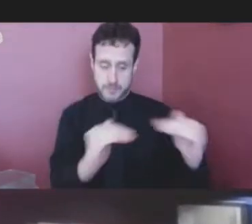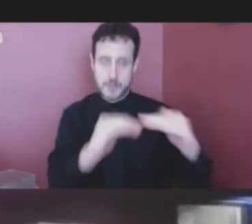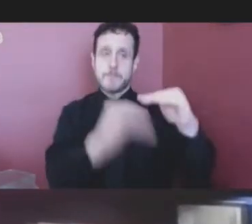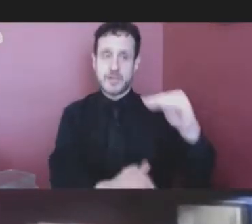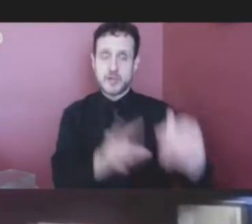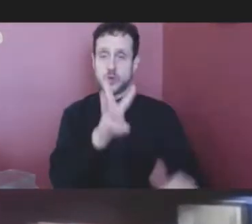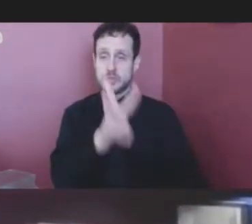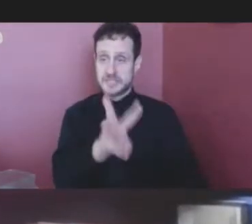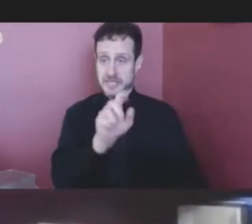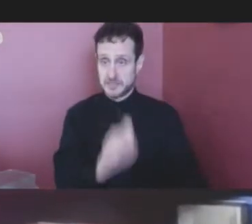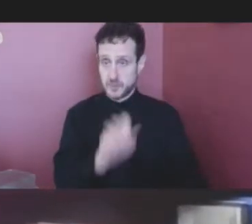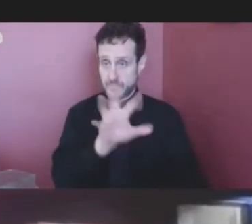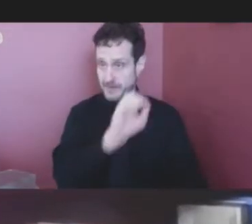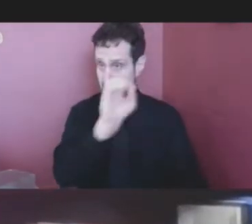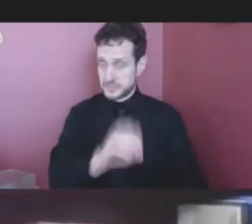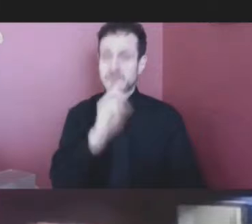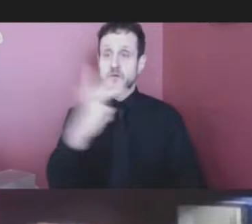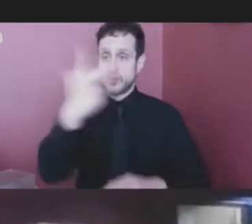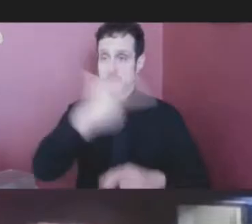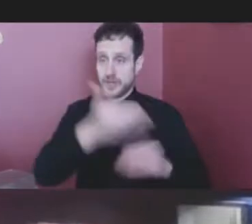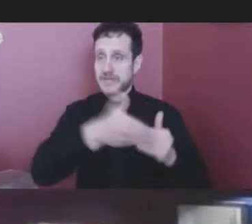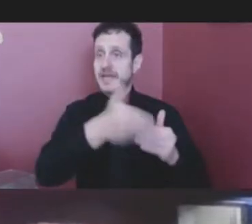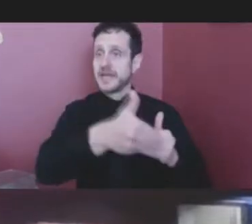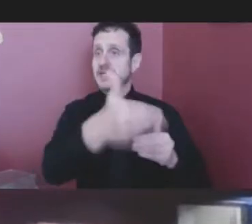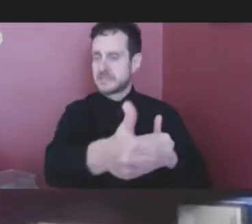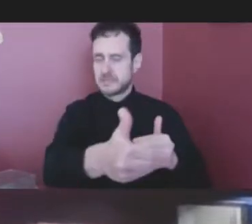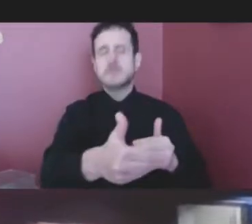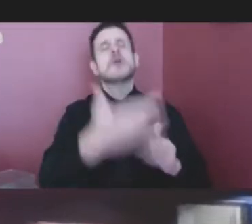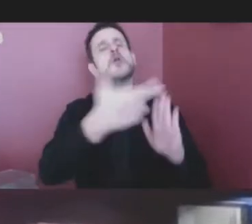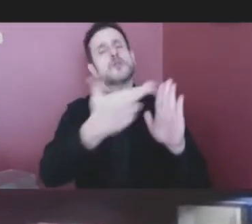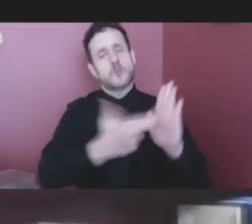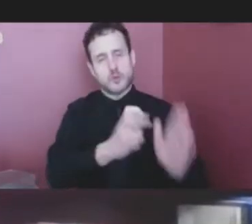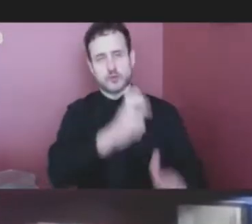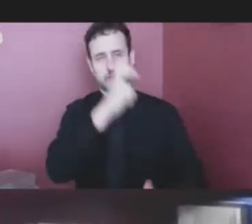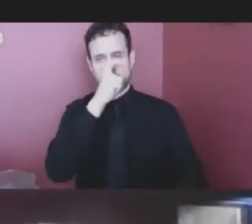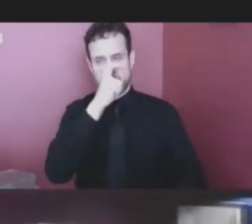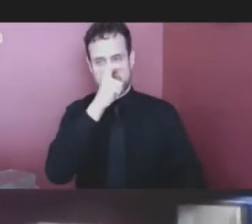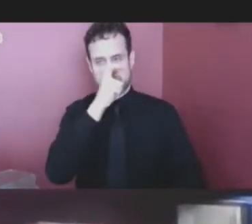in a row, the new mitigations will be lifted and the whole area will